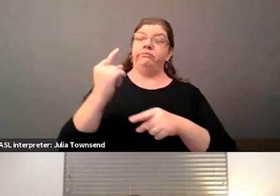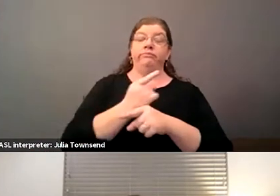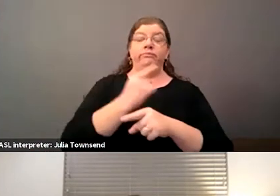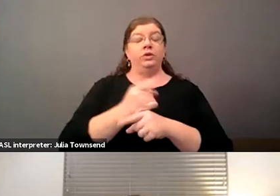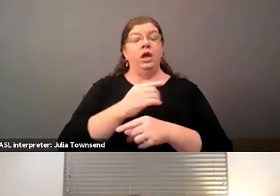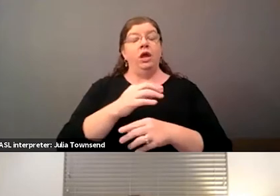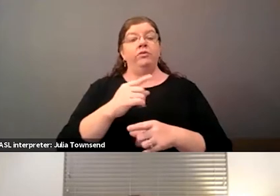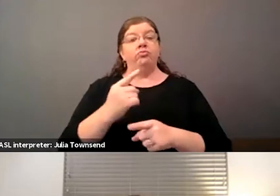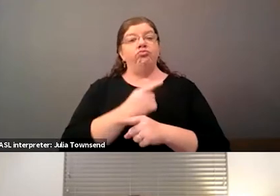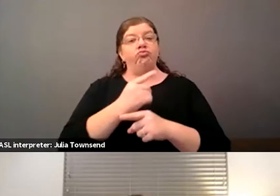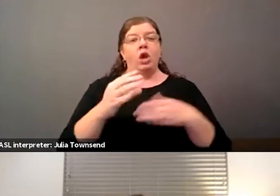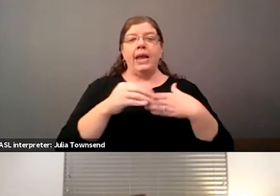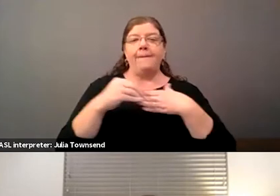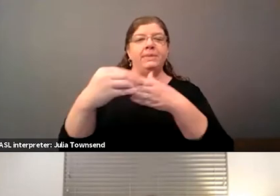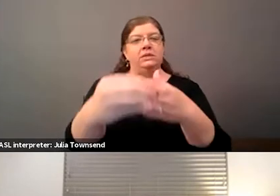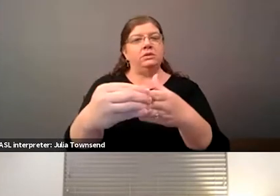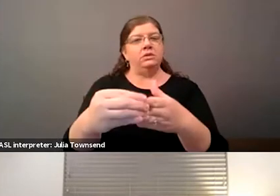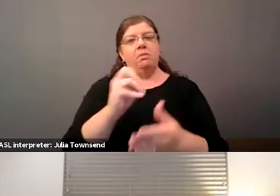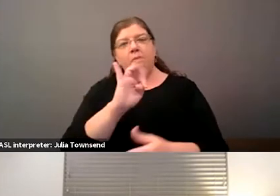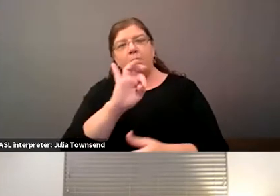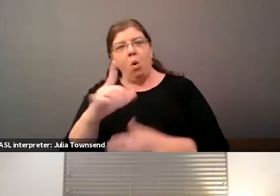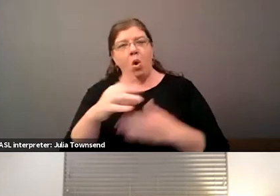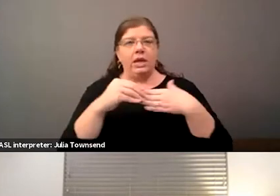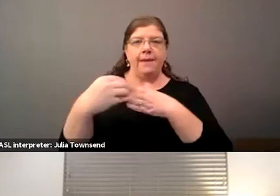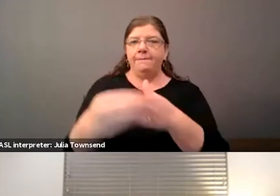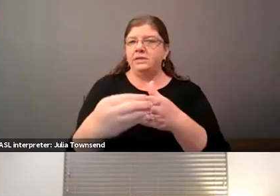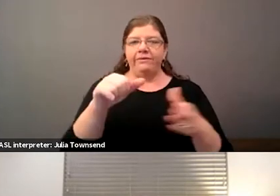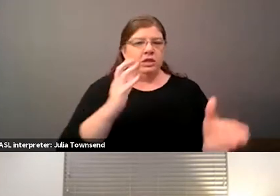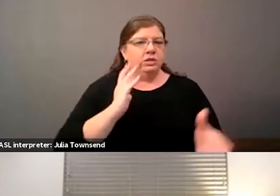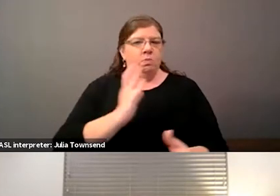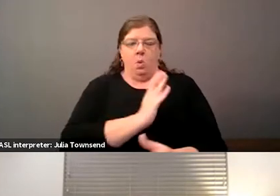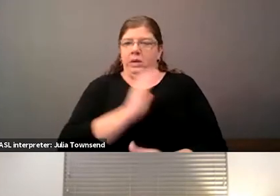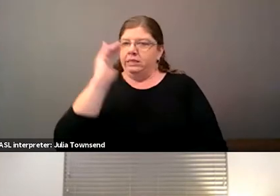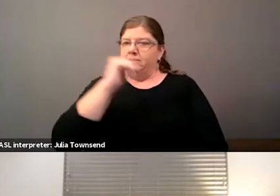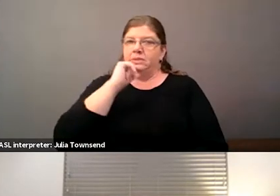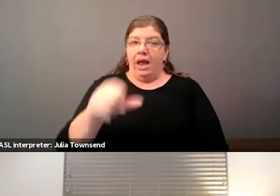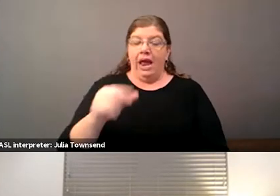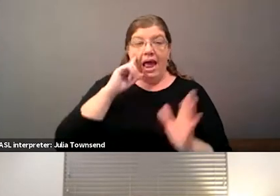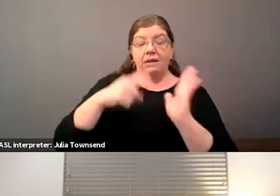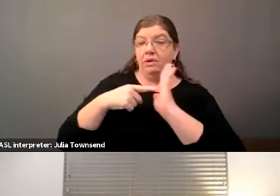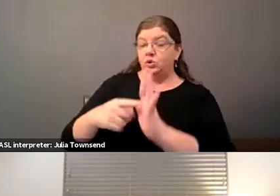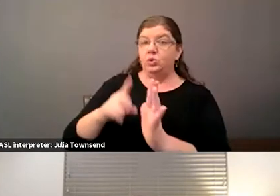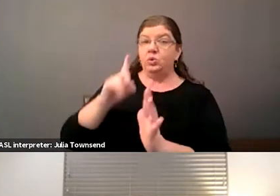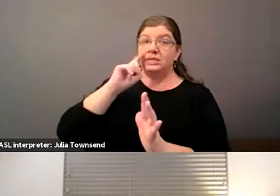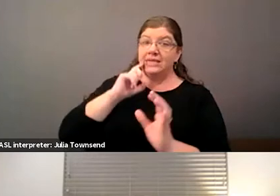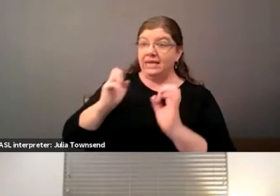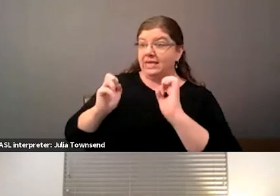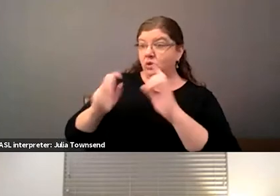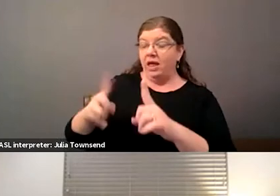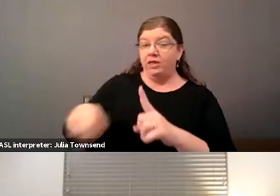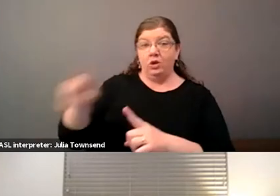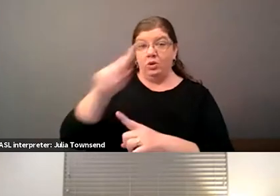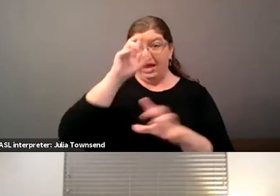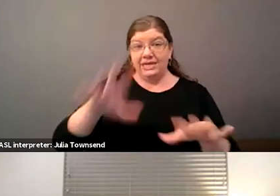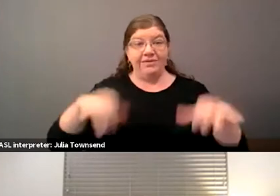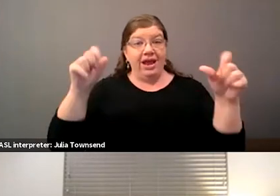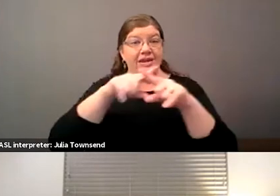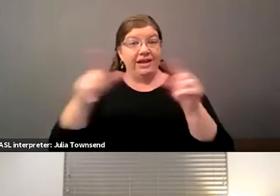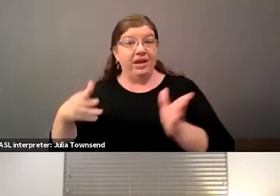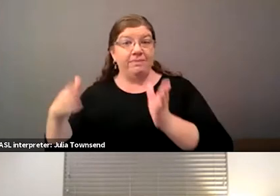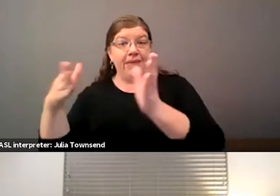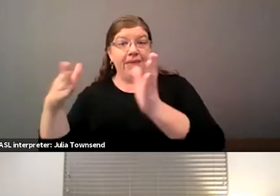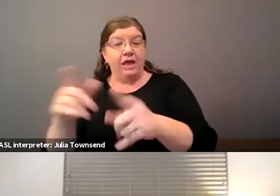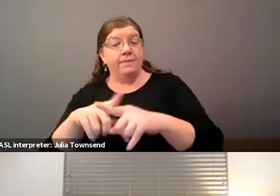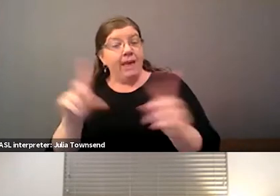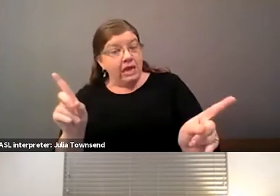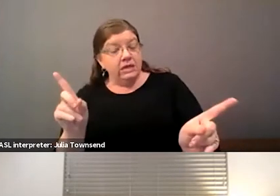this board and i i i point to that to the sex education i think uh you guys have taken a different path but